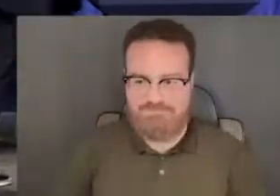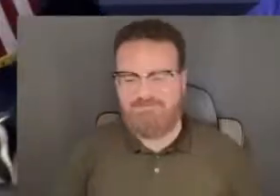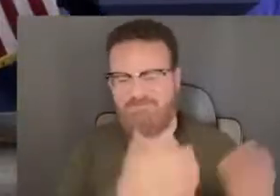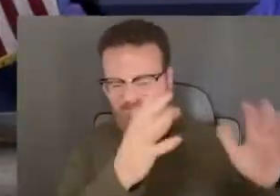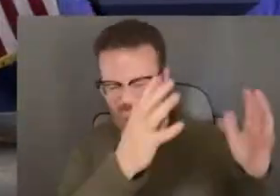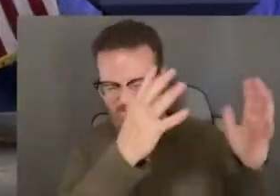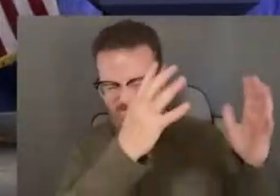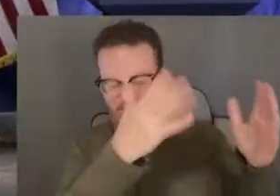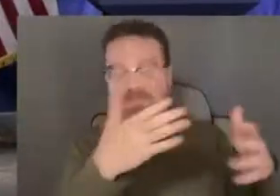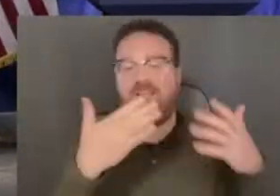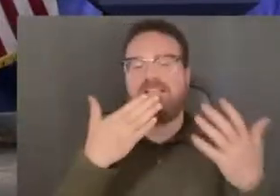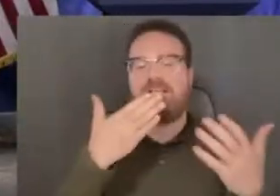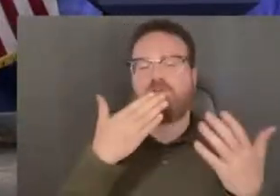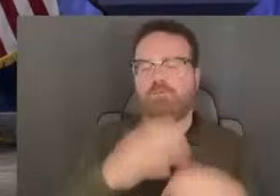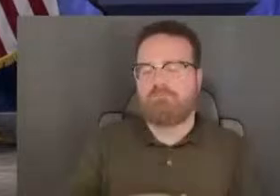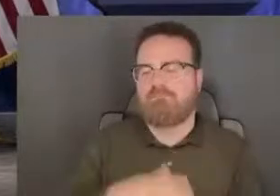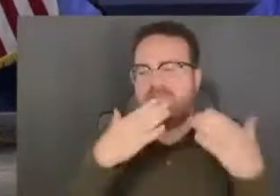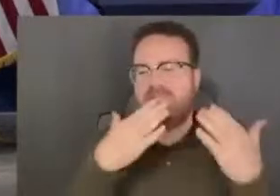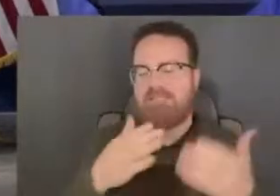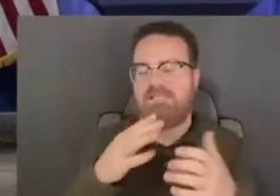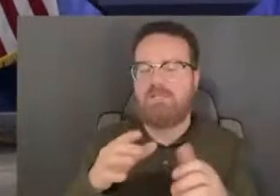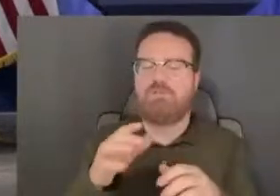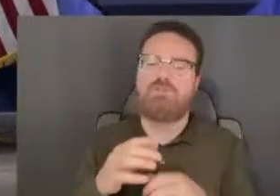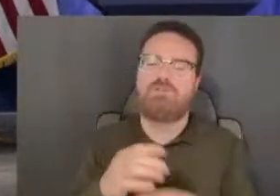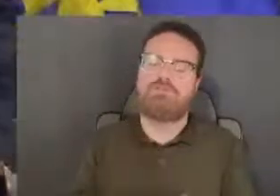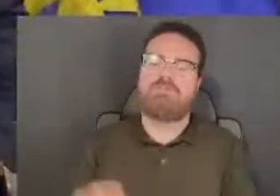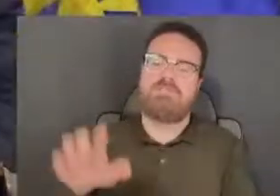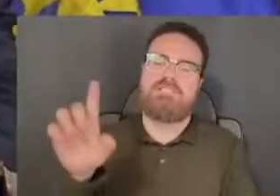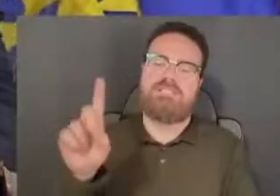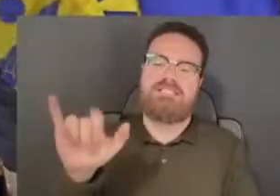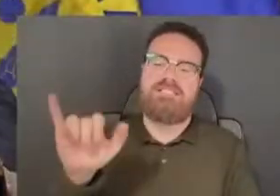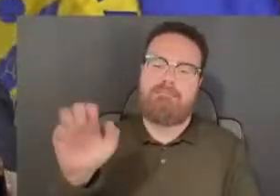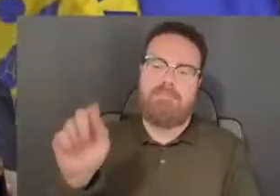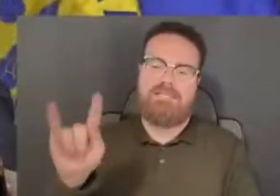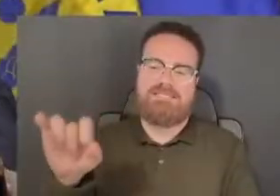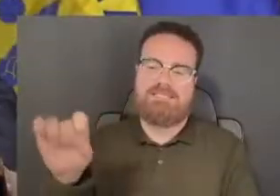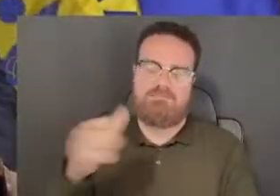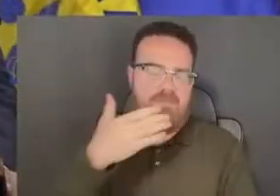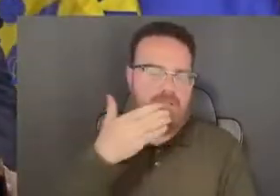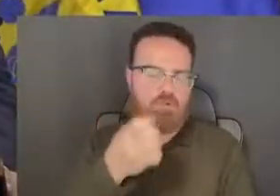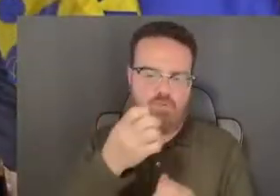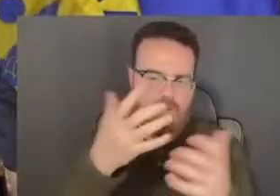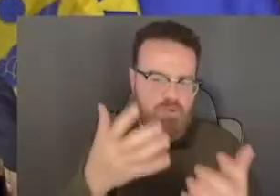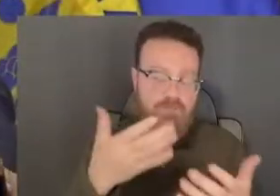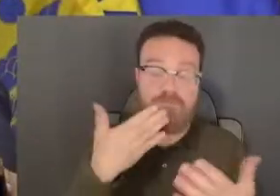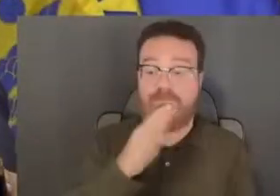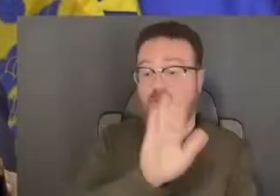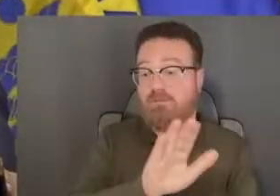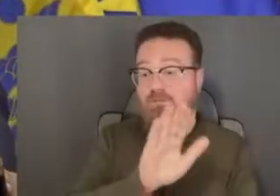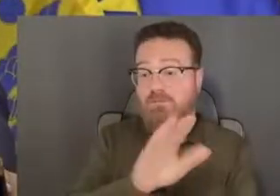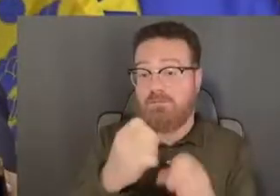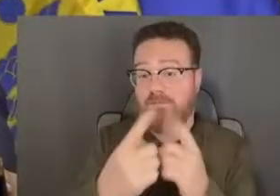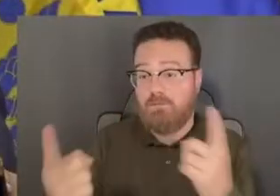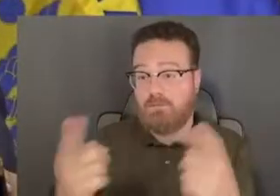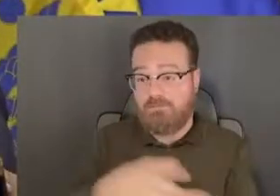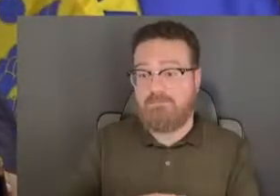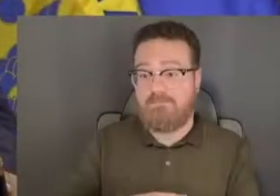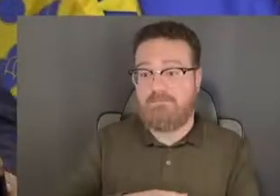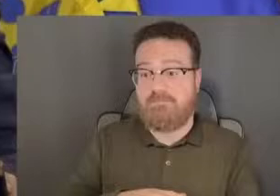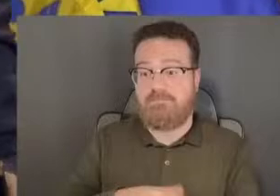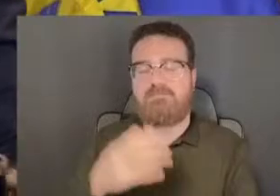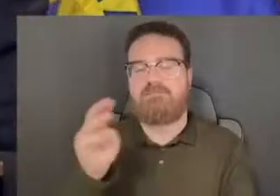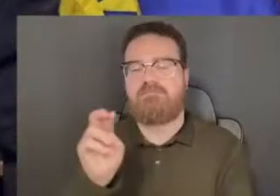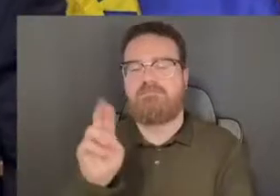Thank you. Thank you, Deputy Commissioner DeMontis. Good afternoon, Mr. Secretary, Dr.